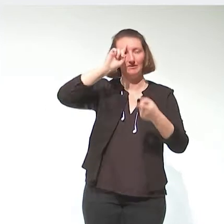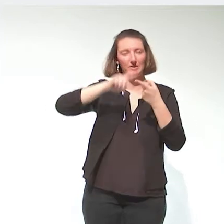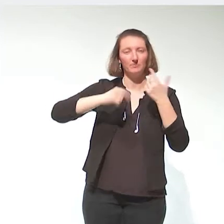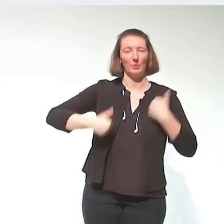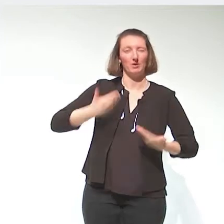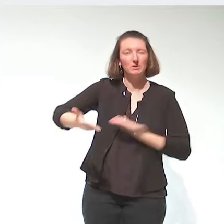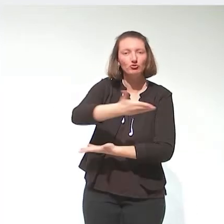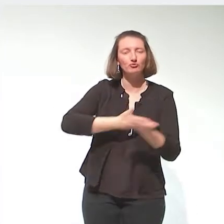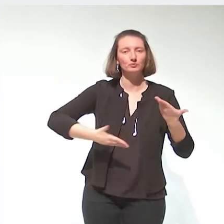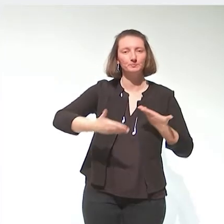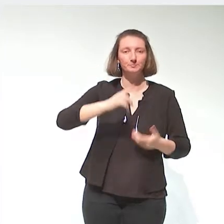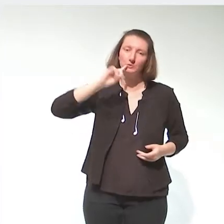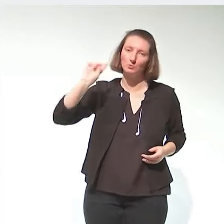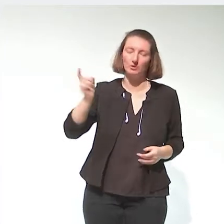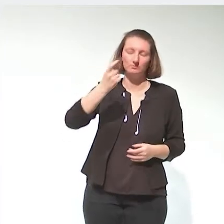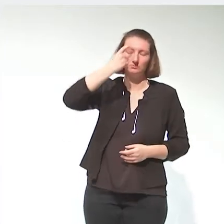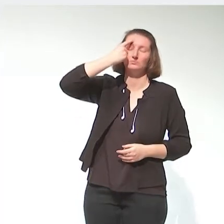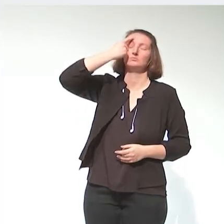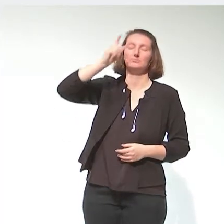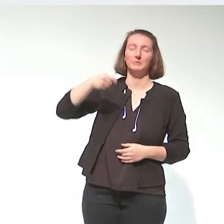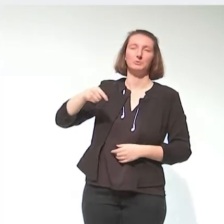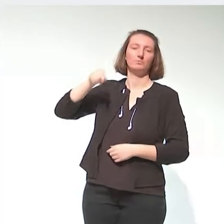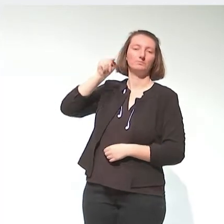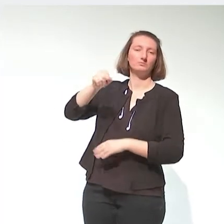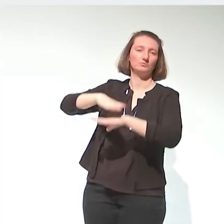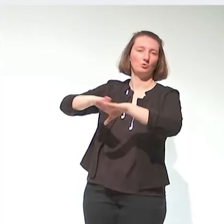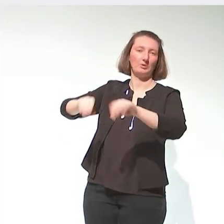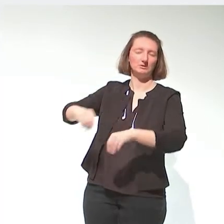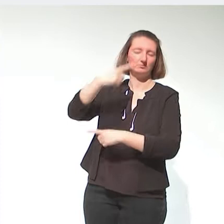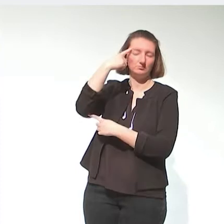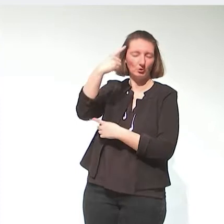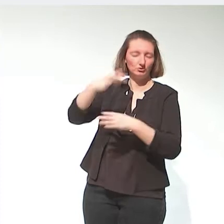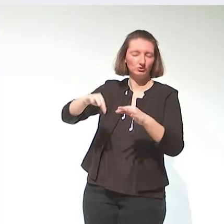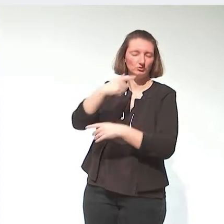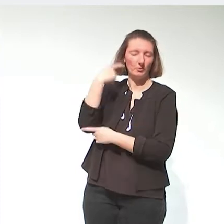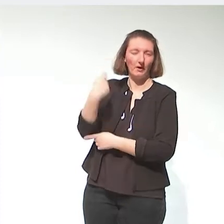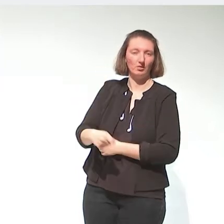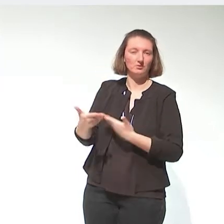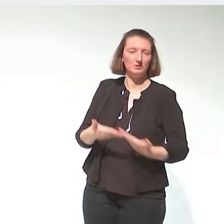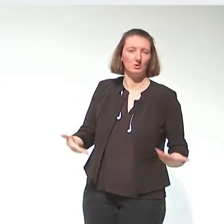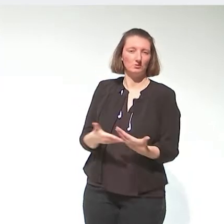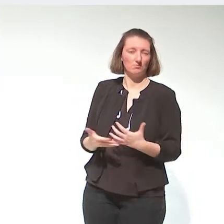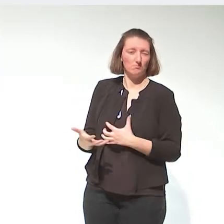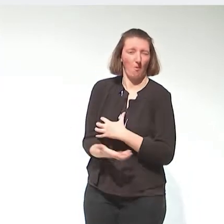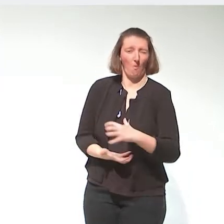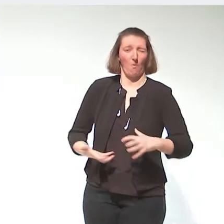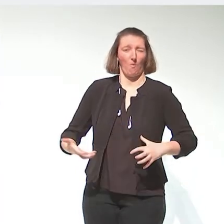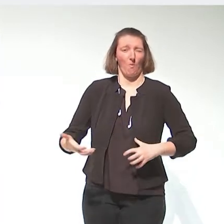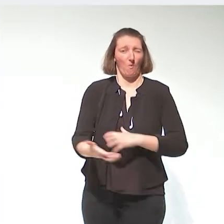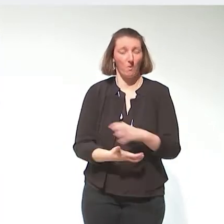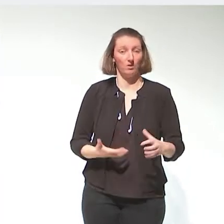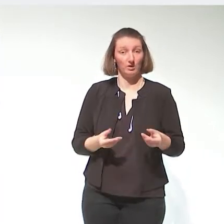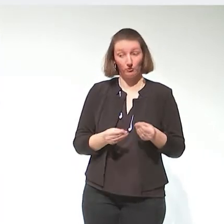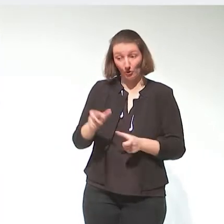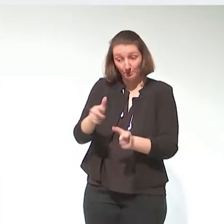EU member states are getting together today around the issue of disability, but let's remember what is happening